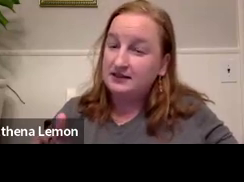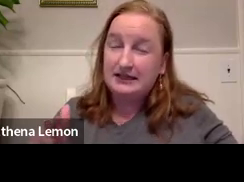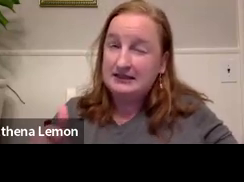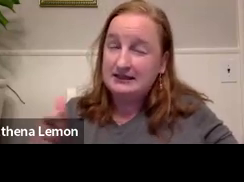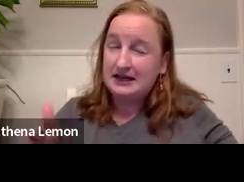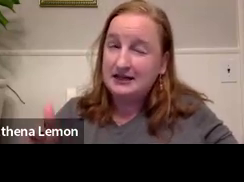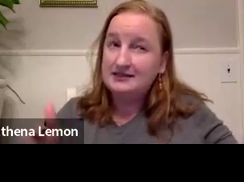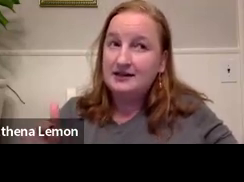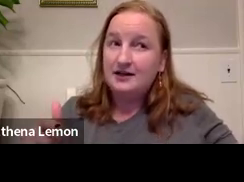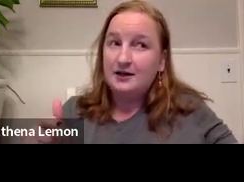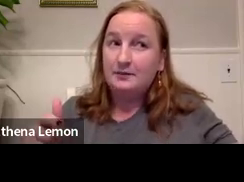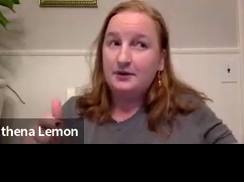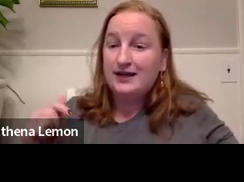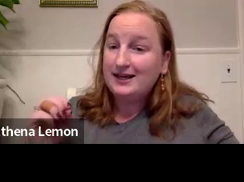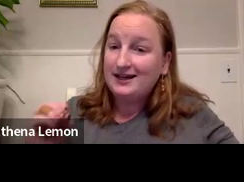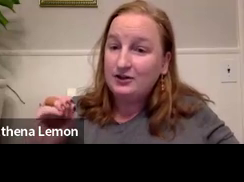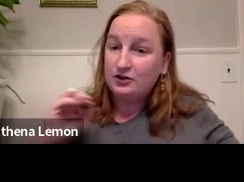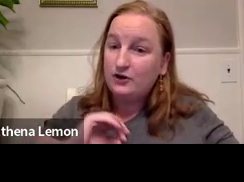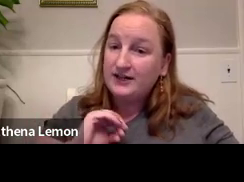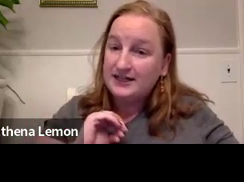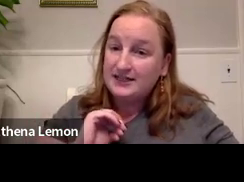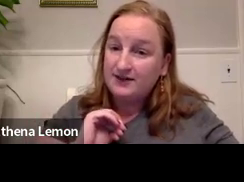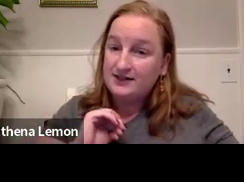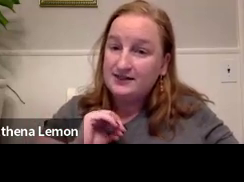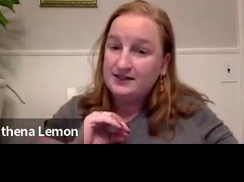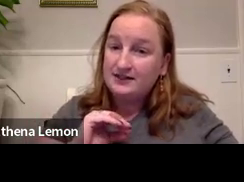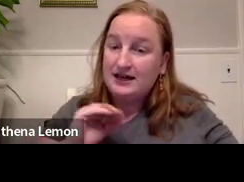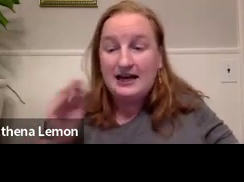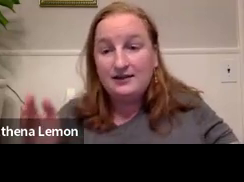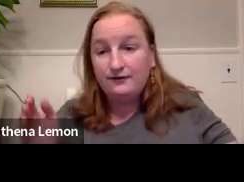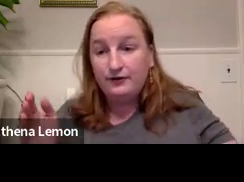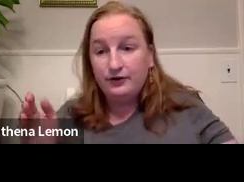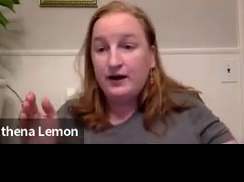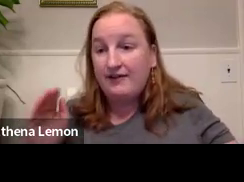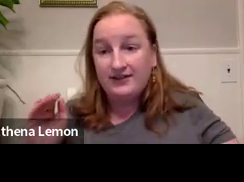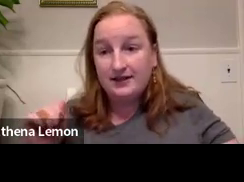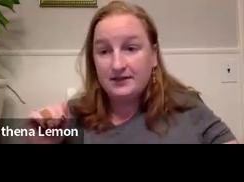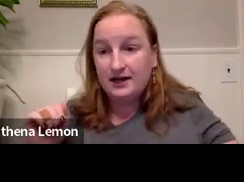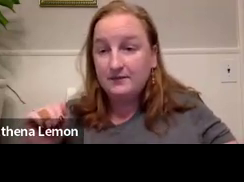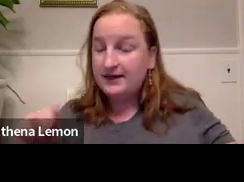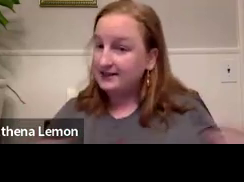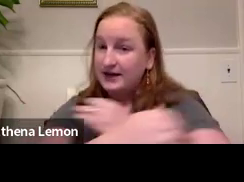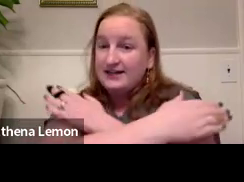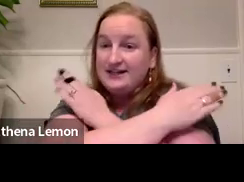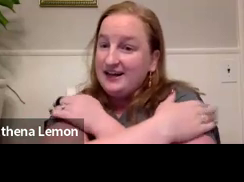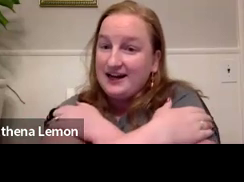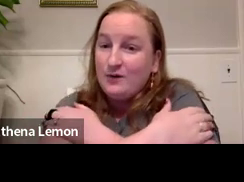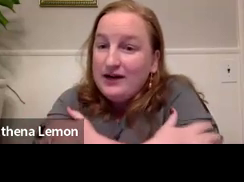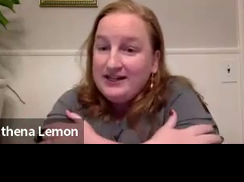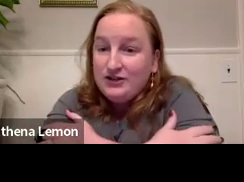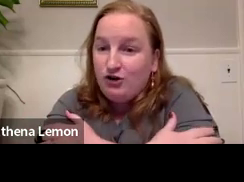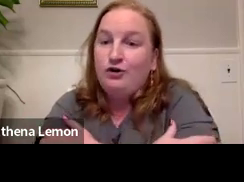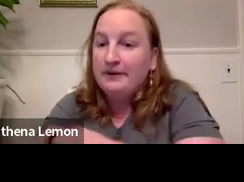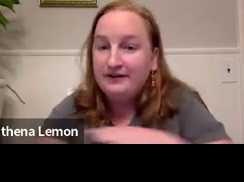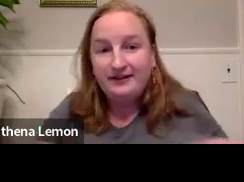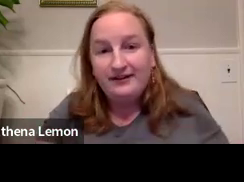about in the slides, but you can get your COVID-19 vaccine and the flu at the same time. And that's what I did. I got